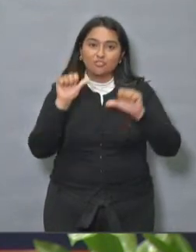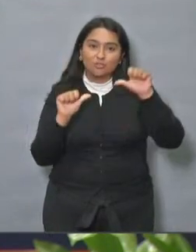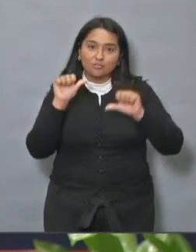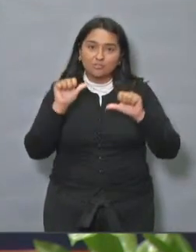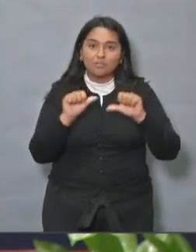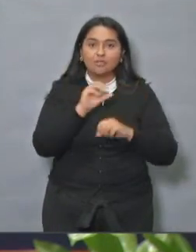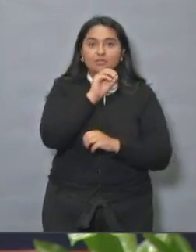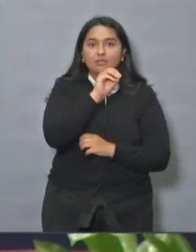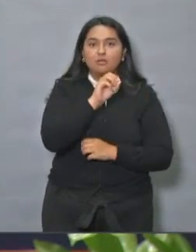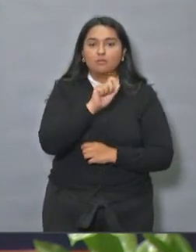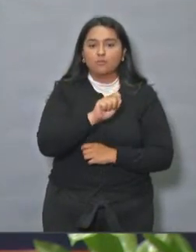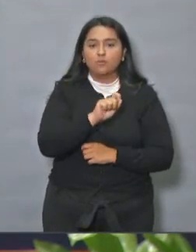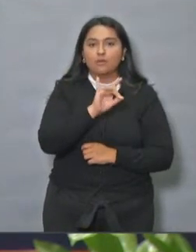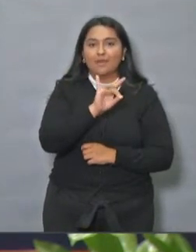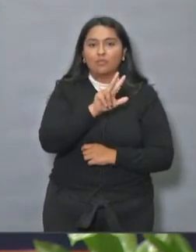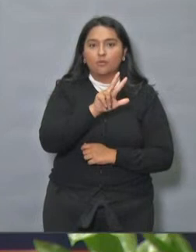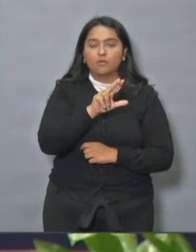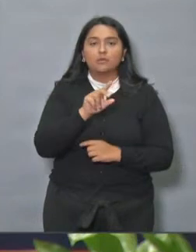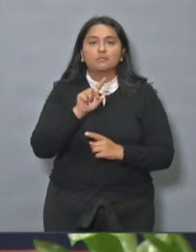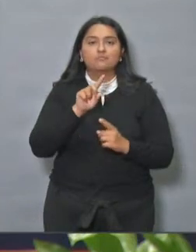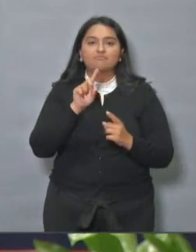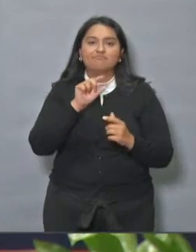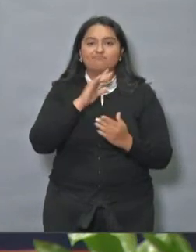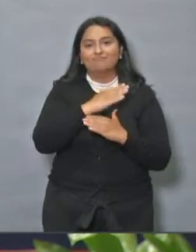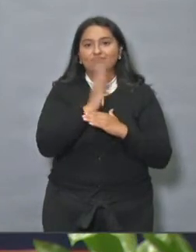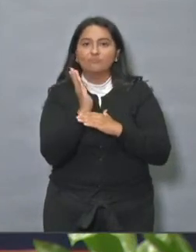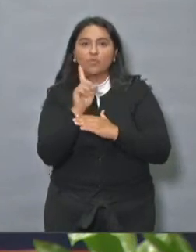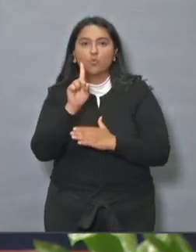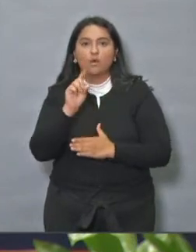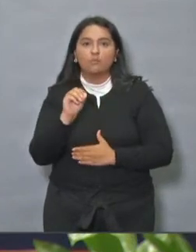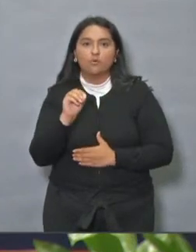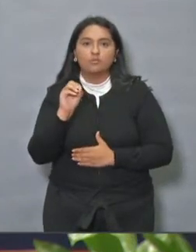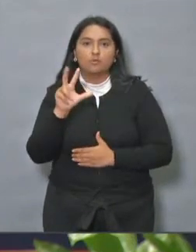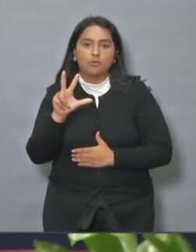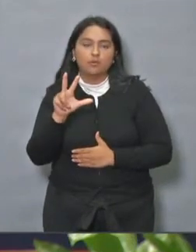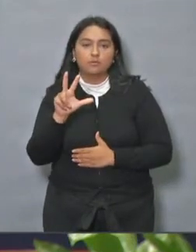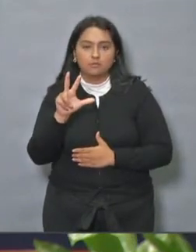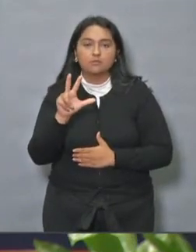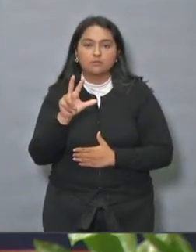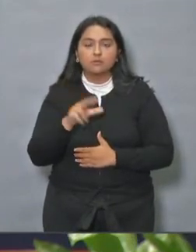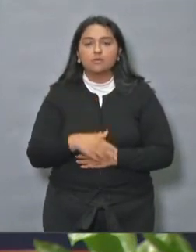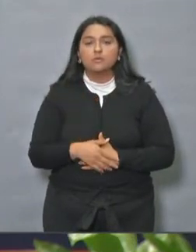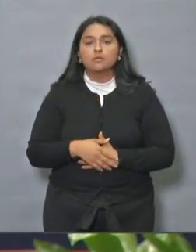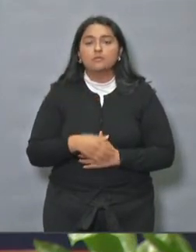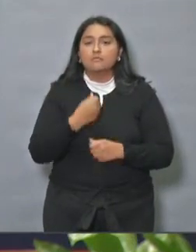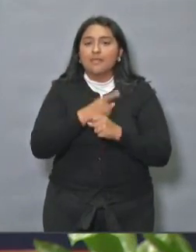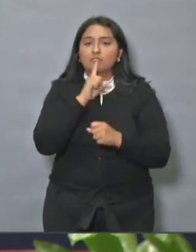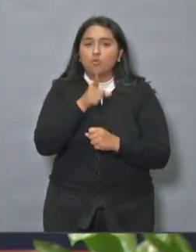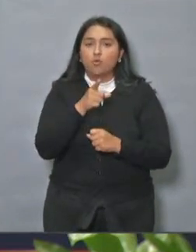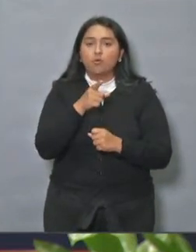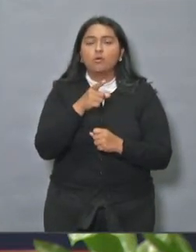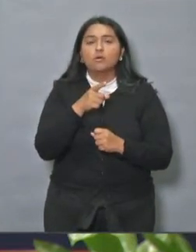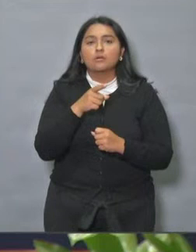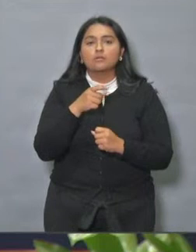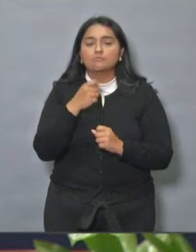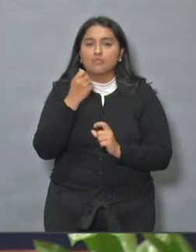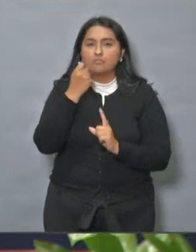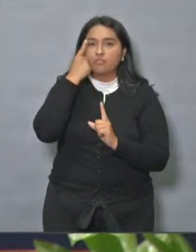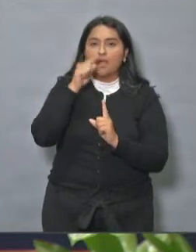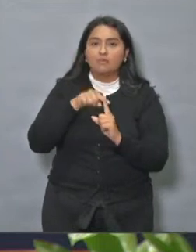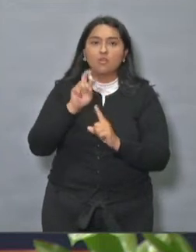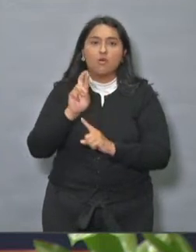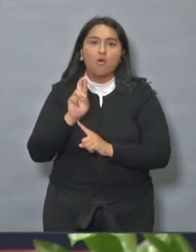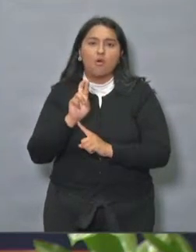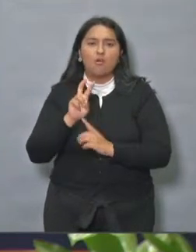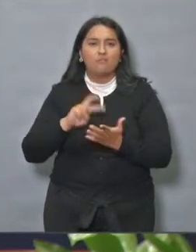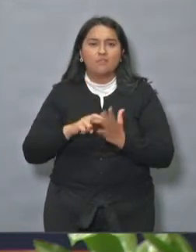to 1.03. I do want to make one important mention just in terms of understanding how R is being reported,